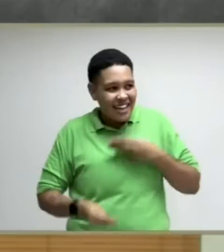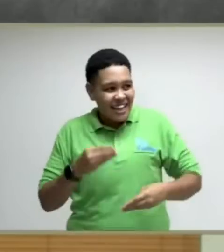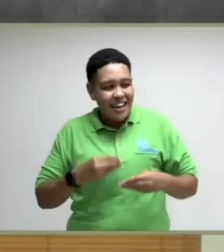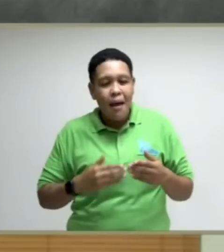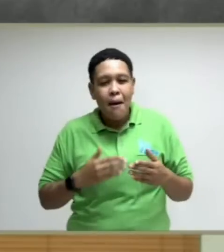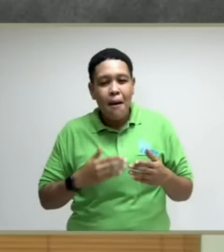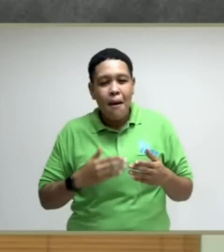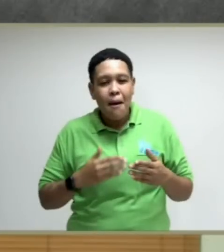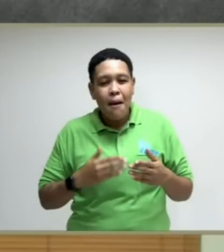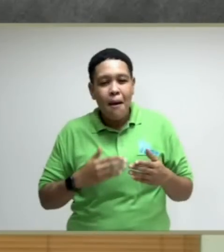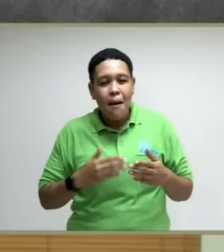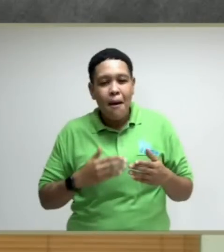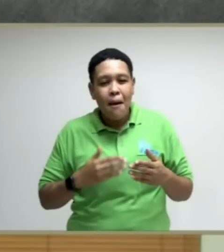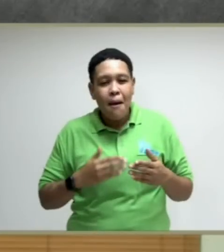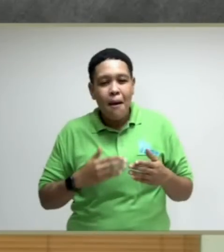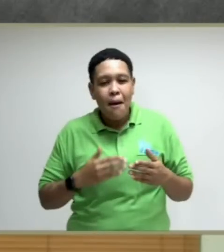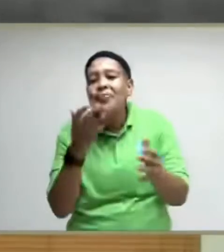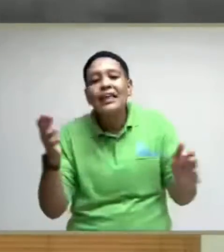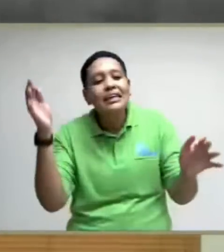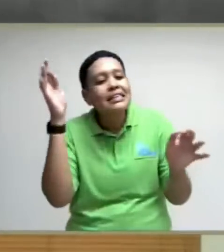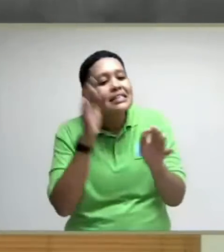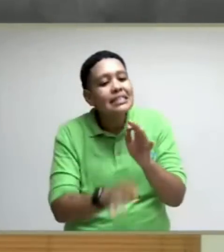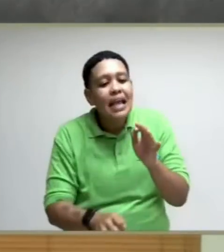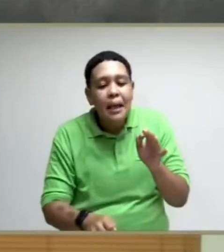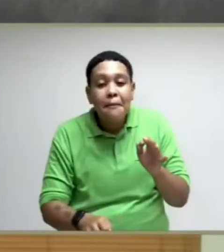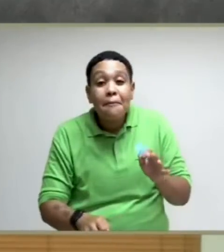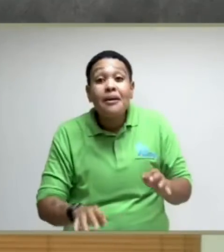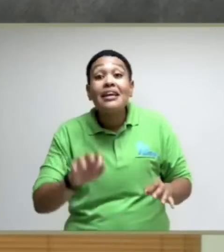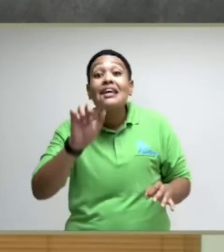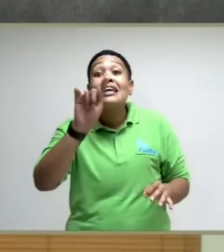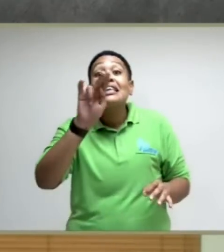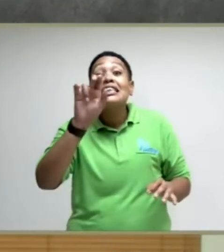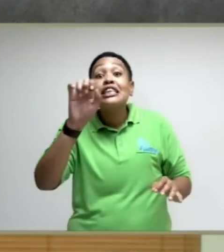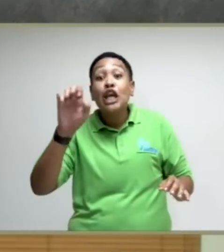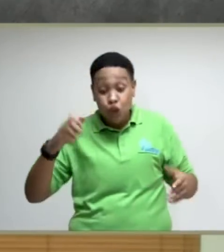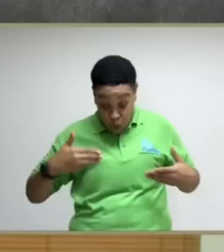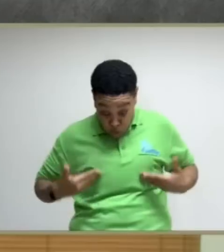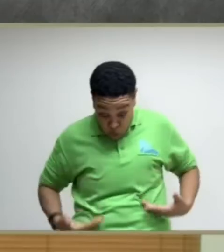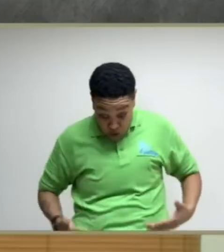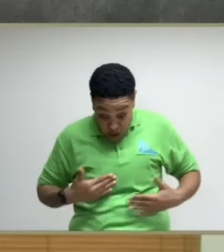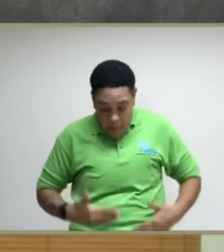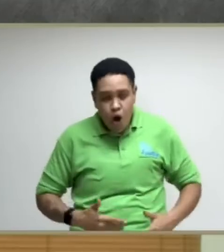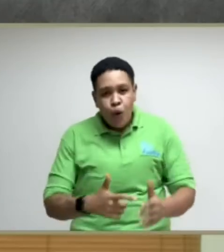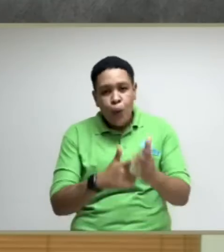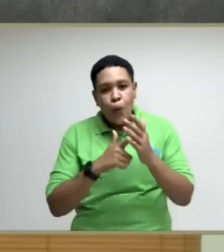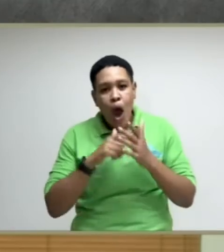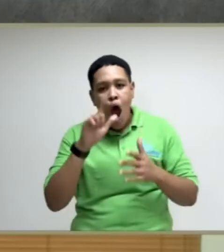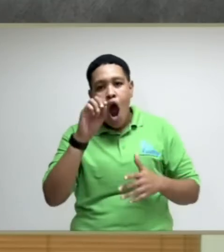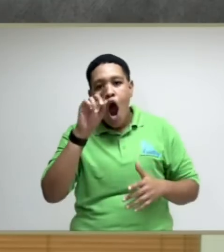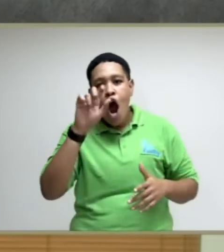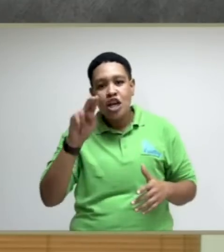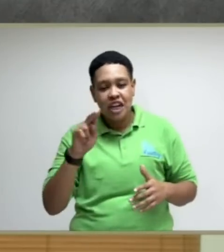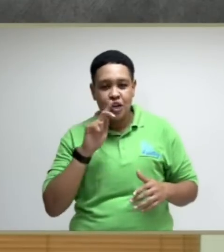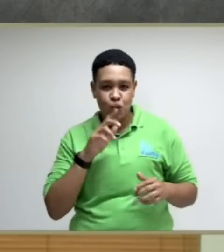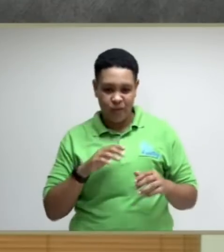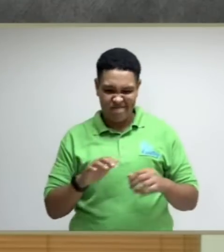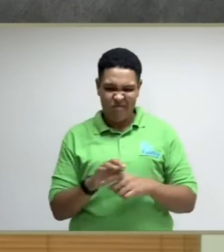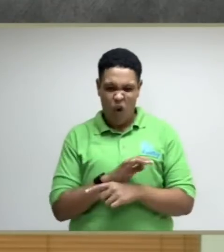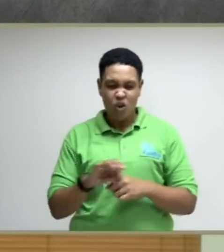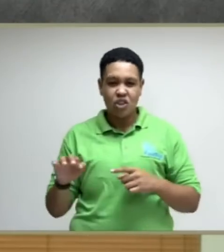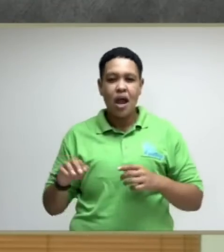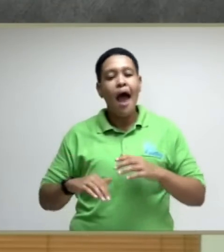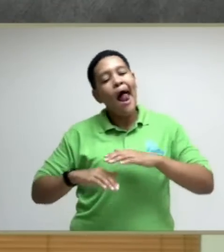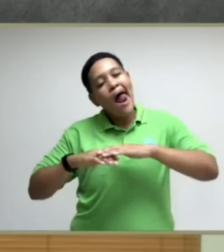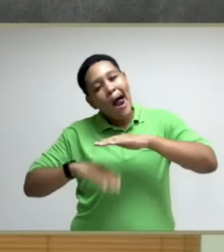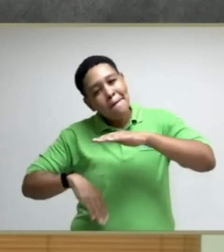simple. Tissues require oxygen to function, and there is a minimal level of blood oxygen that is required